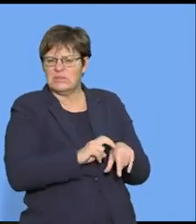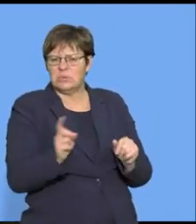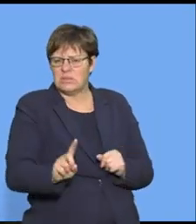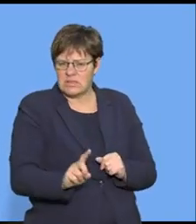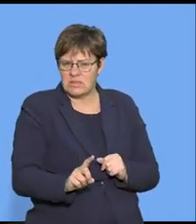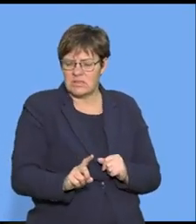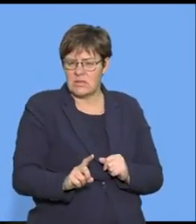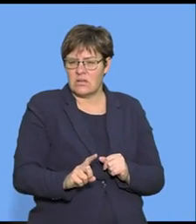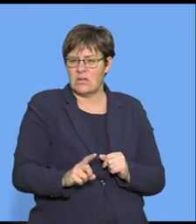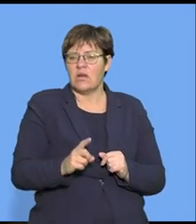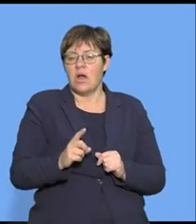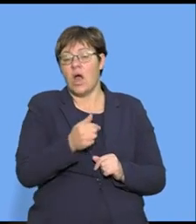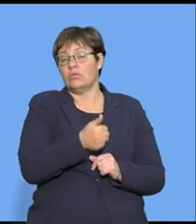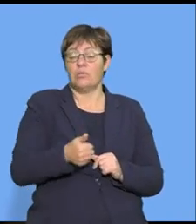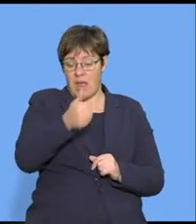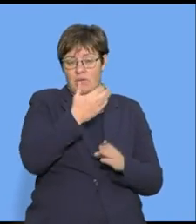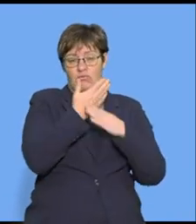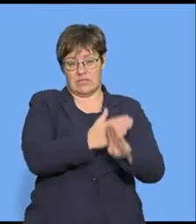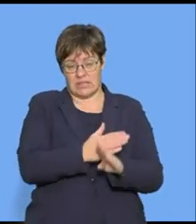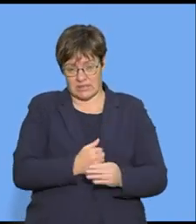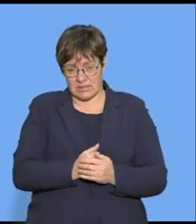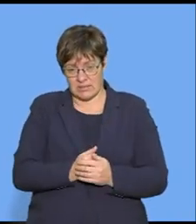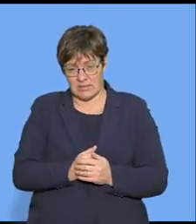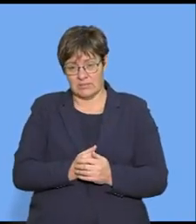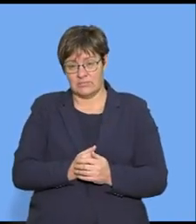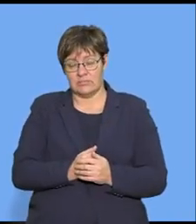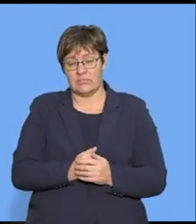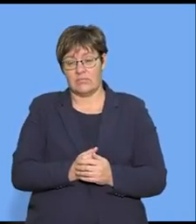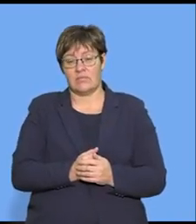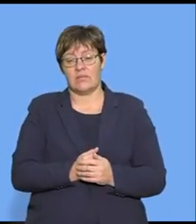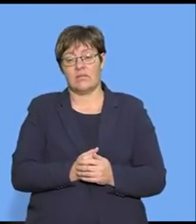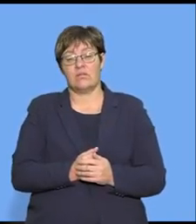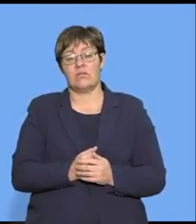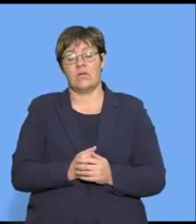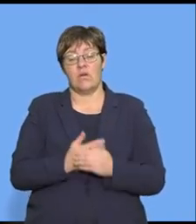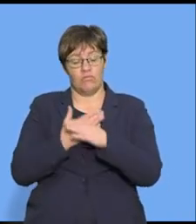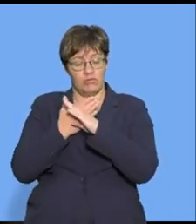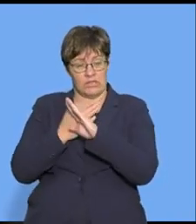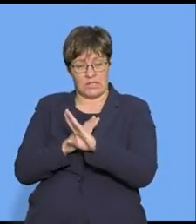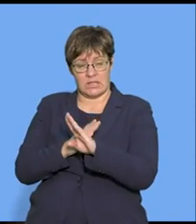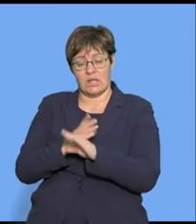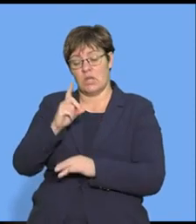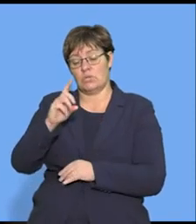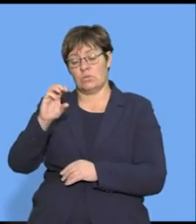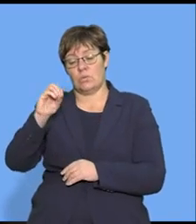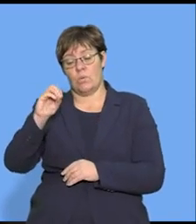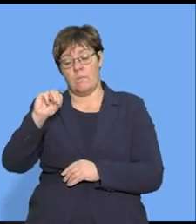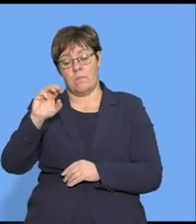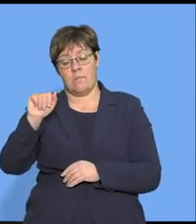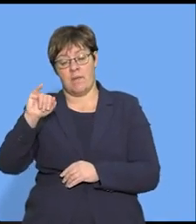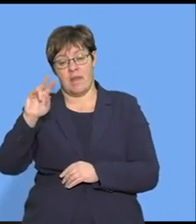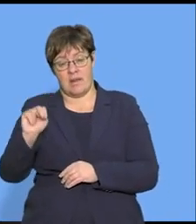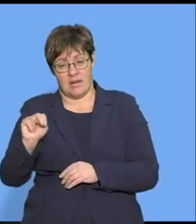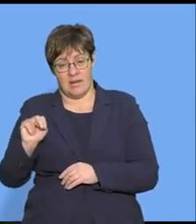domain, right? So it will be to restrict your domain, which is the x,